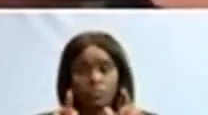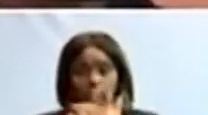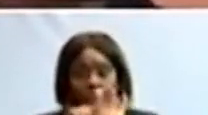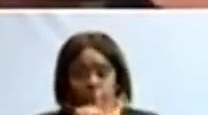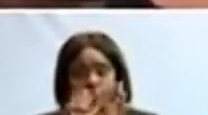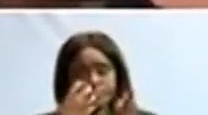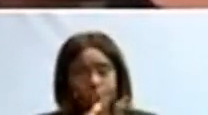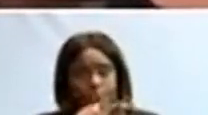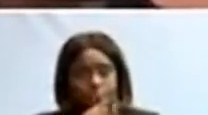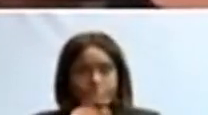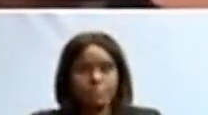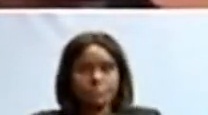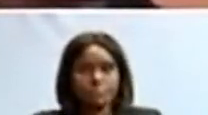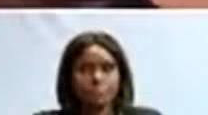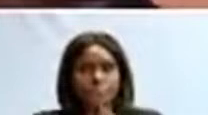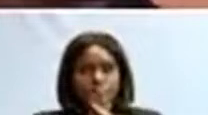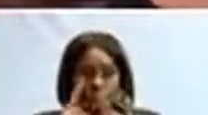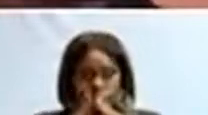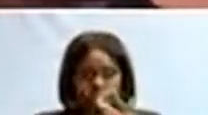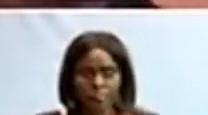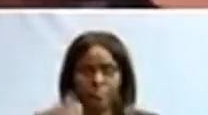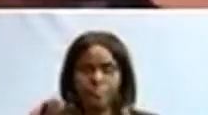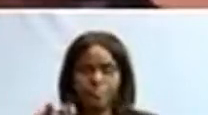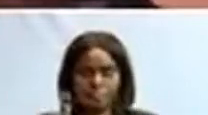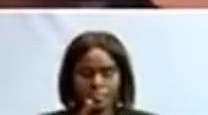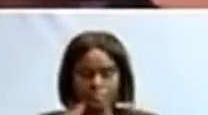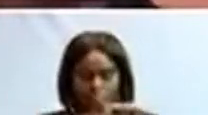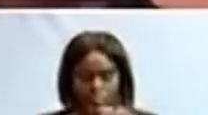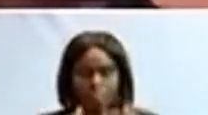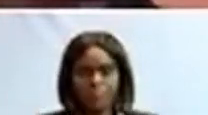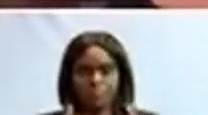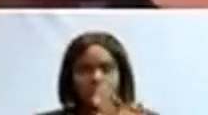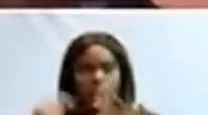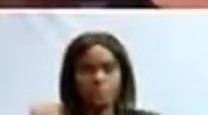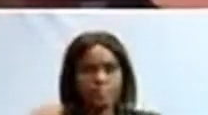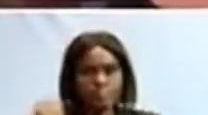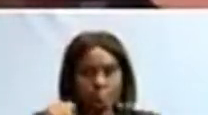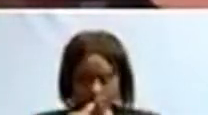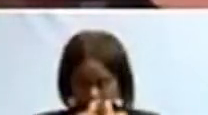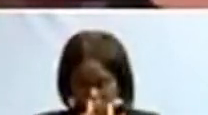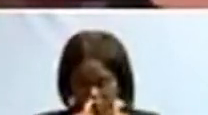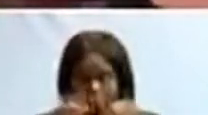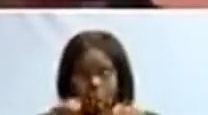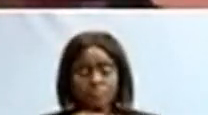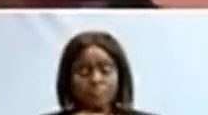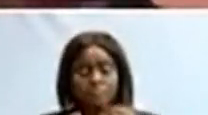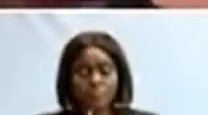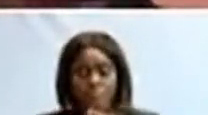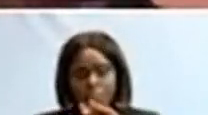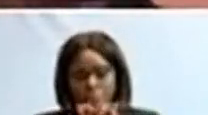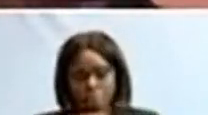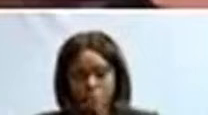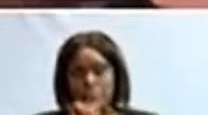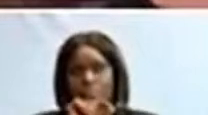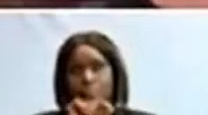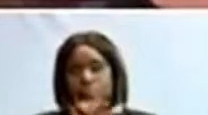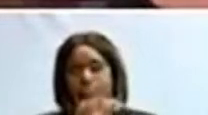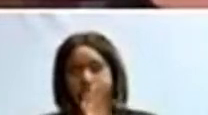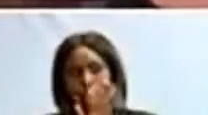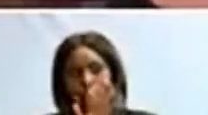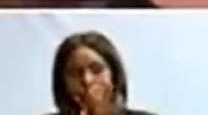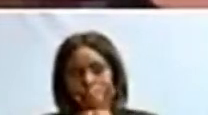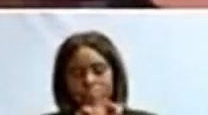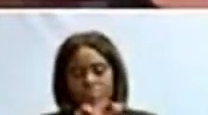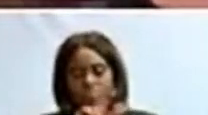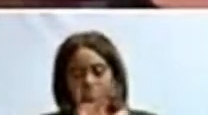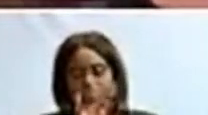financial period. However, management has budgeted according under the 2025 budget